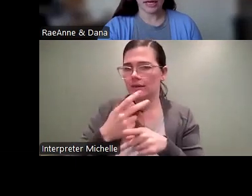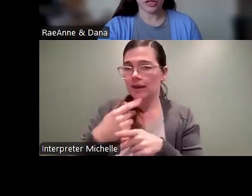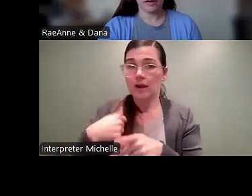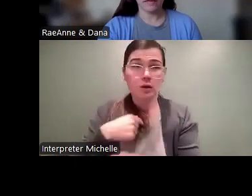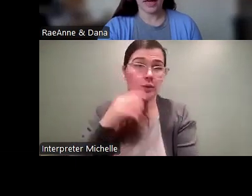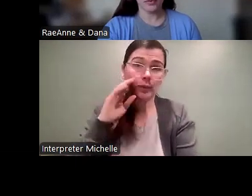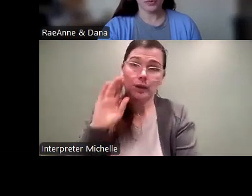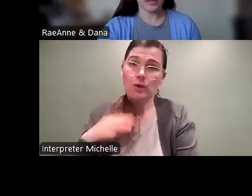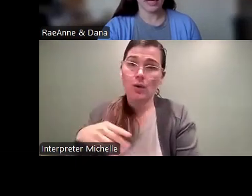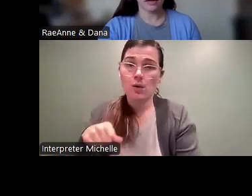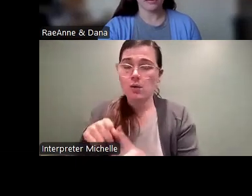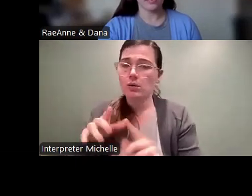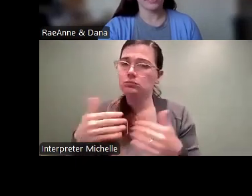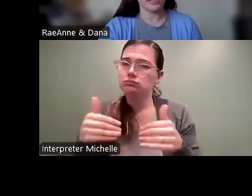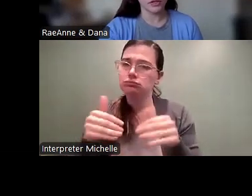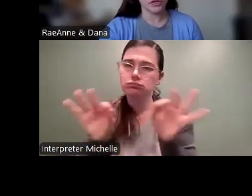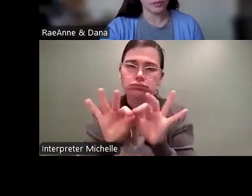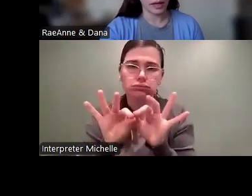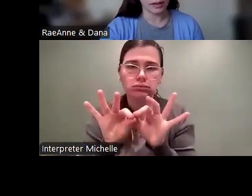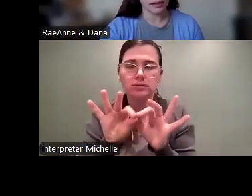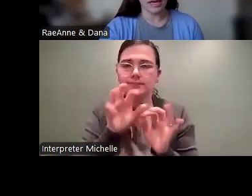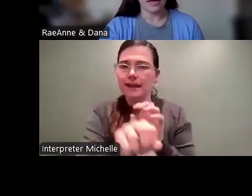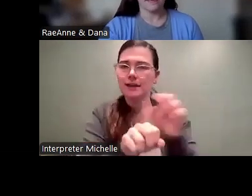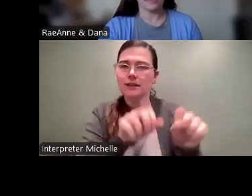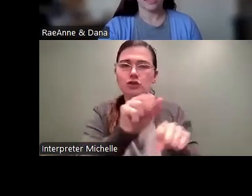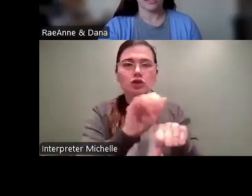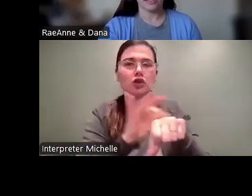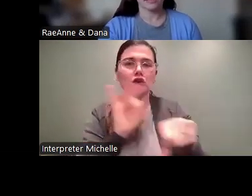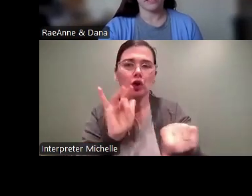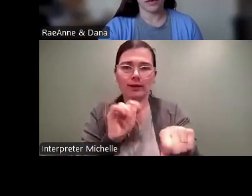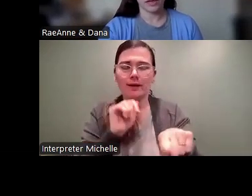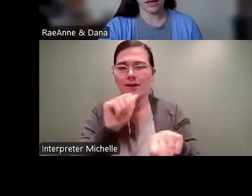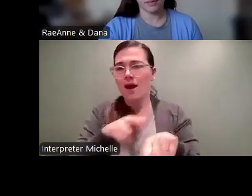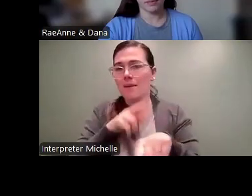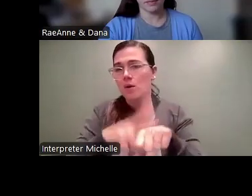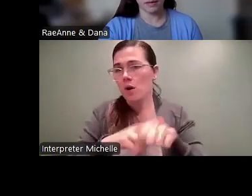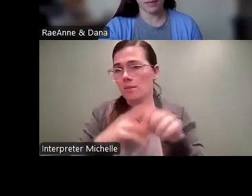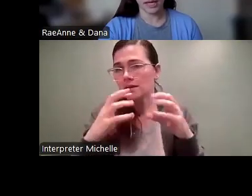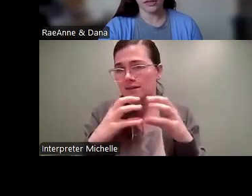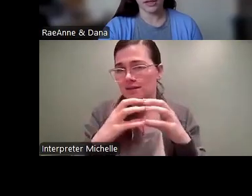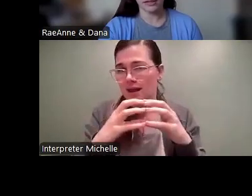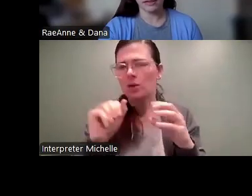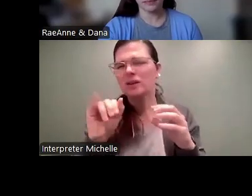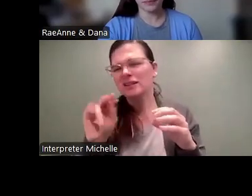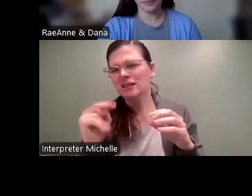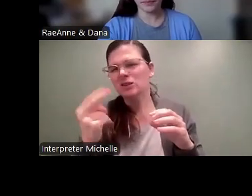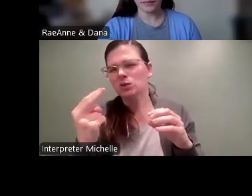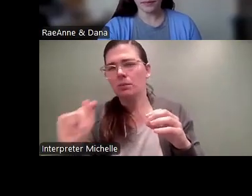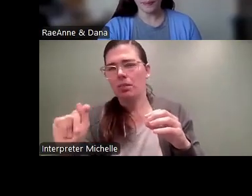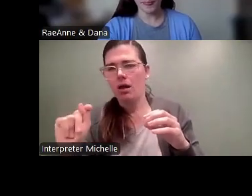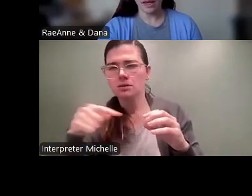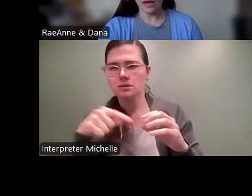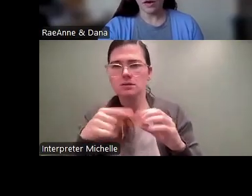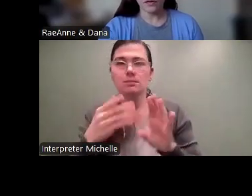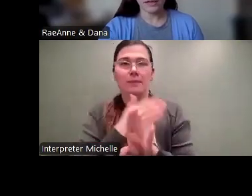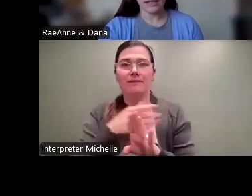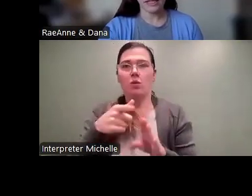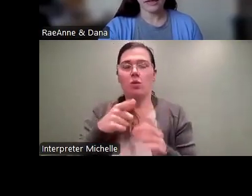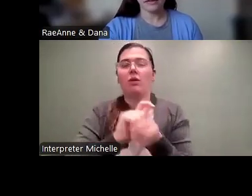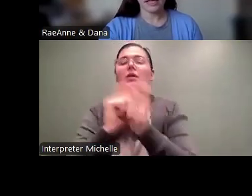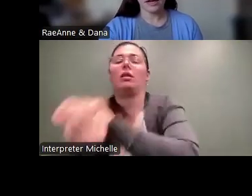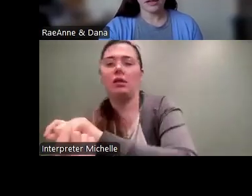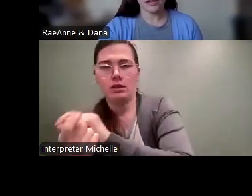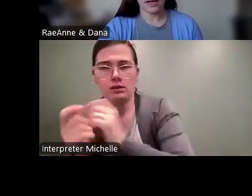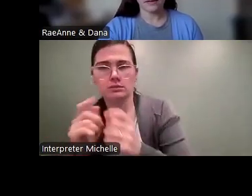early detection of abnormal cells, or SIN2 plus, in the cervix before they become cancerous. Over